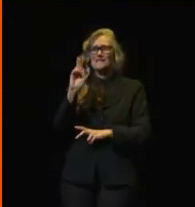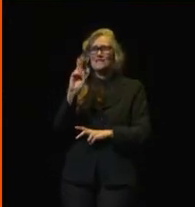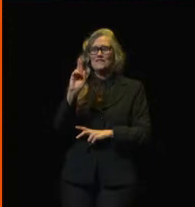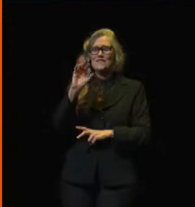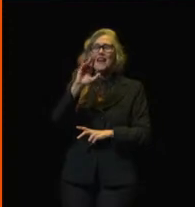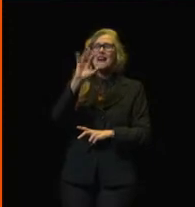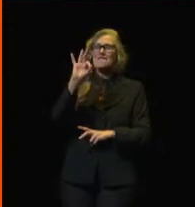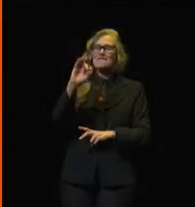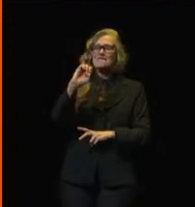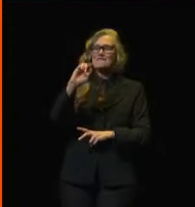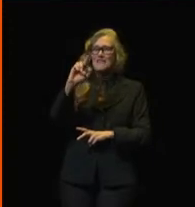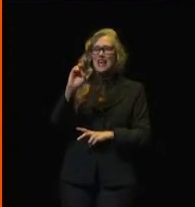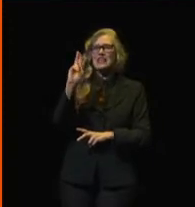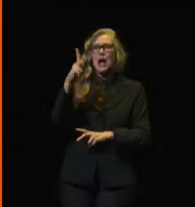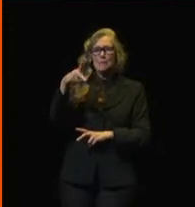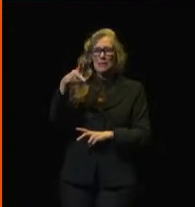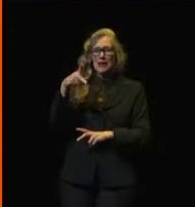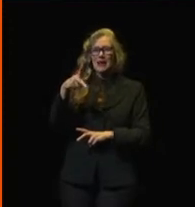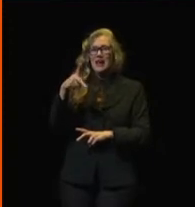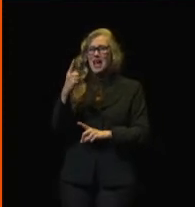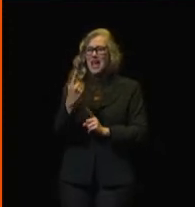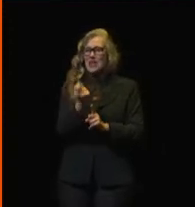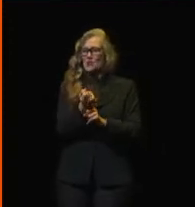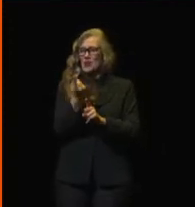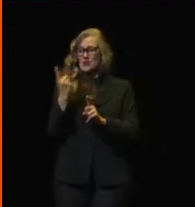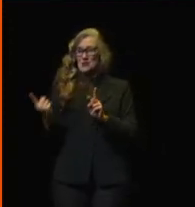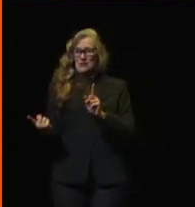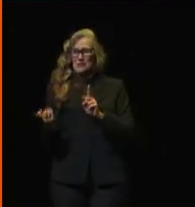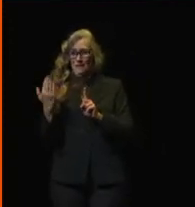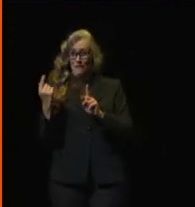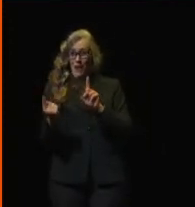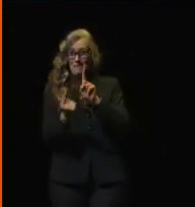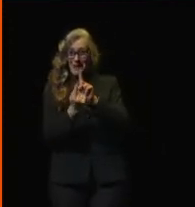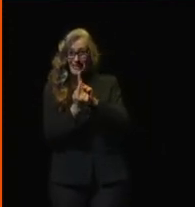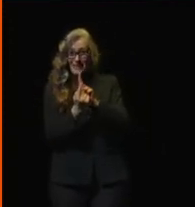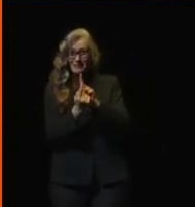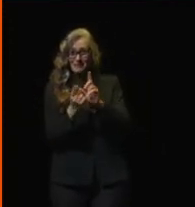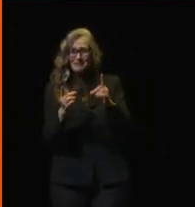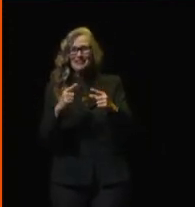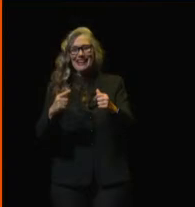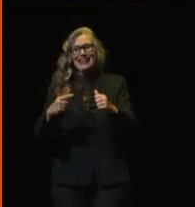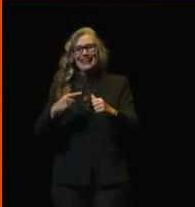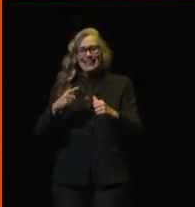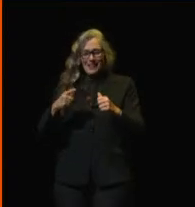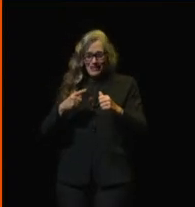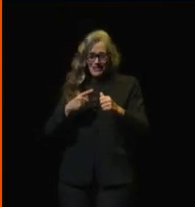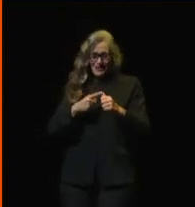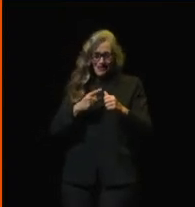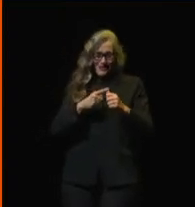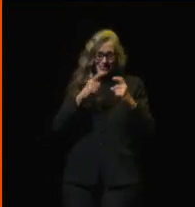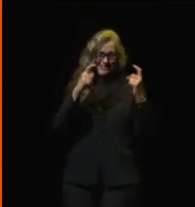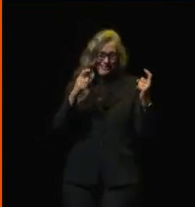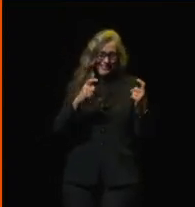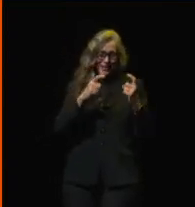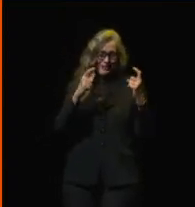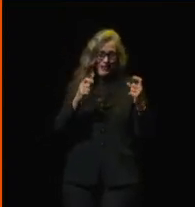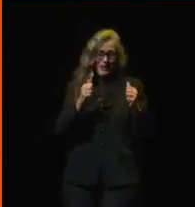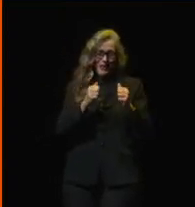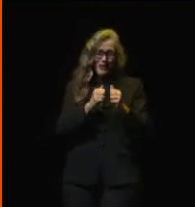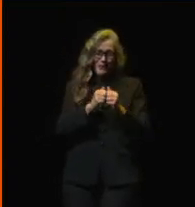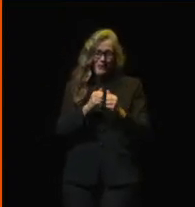before I met him at Starbucks, he was celebrating his first anniversary with the love of his life,